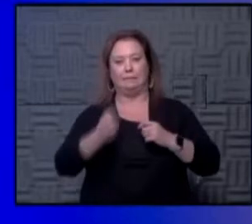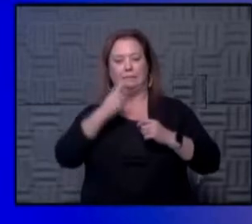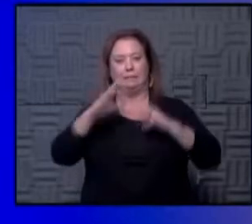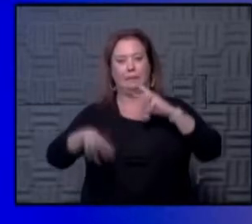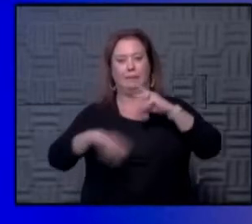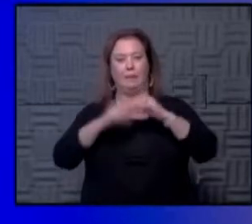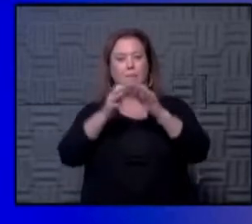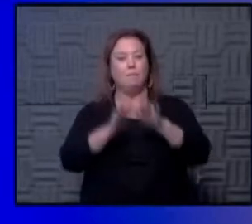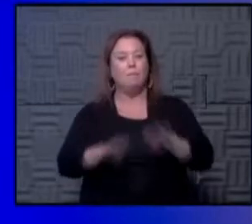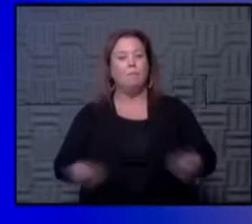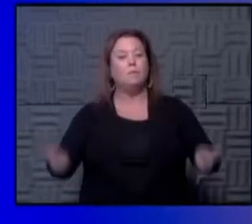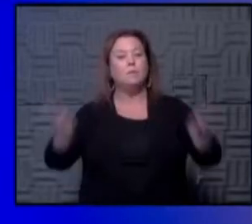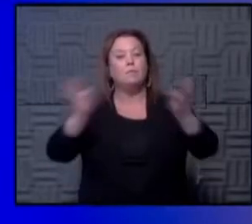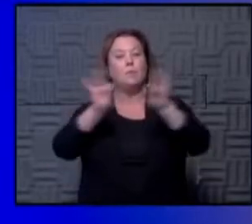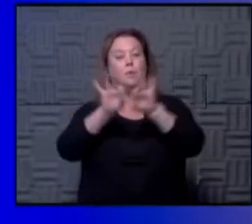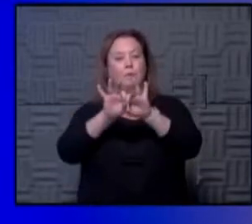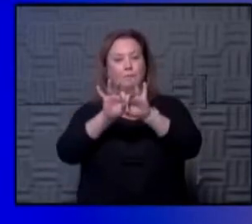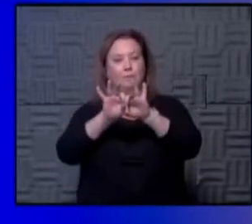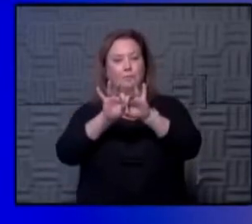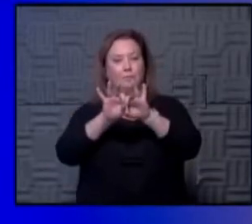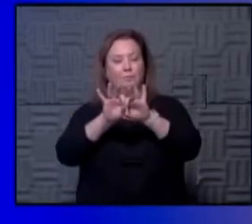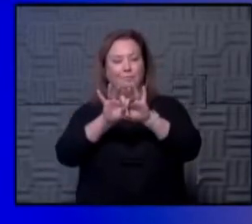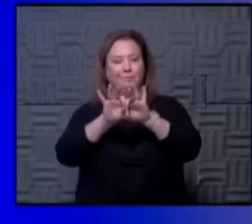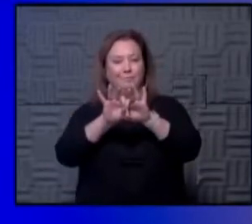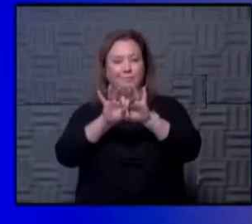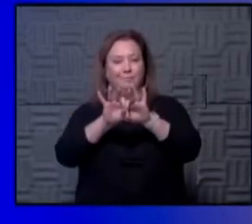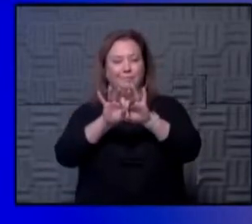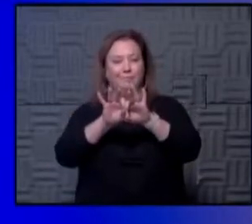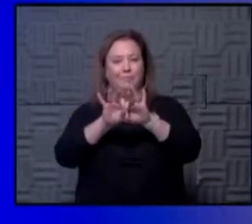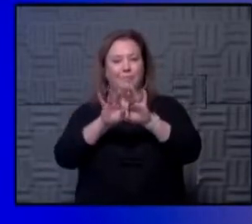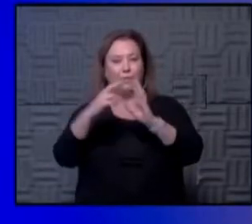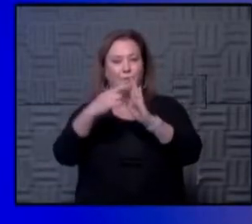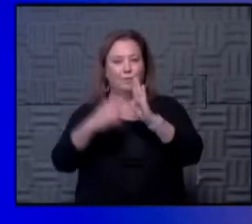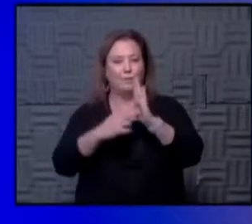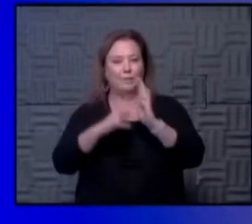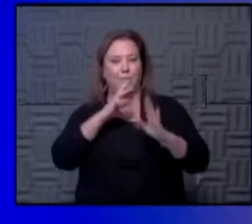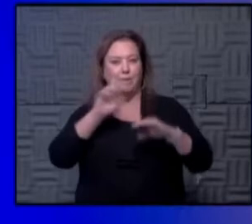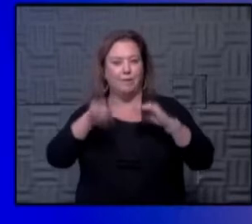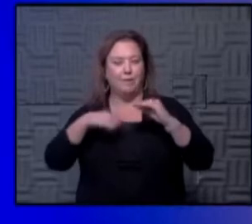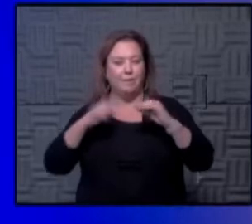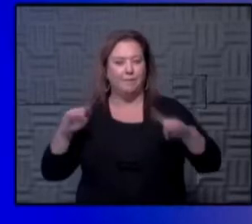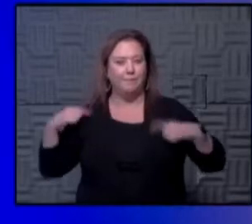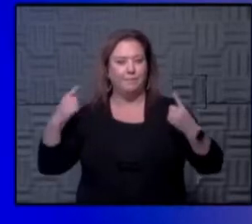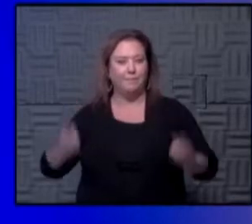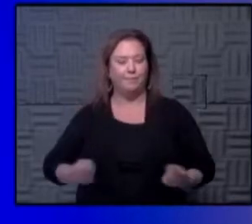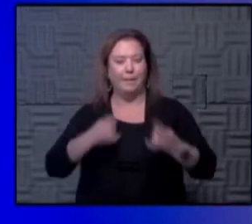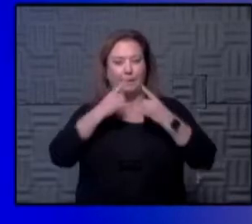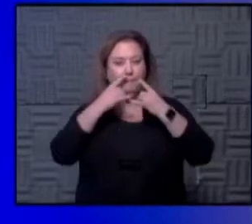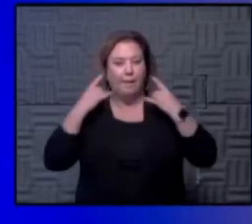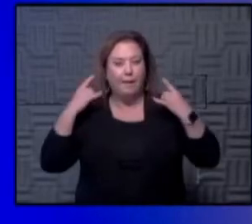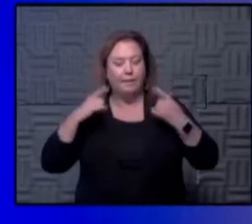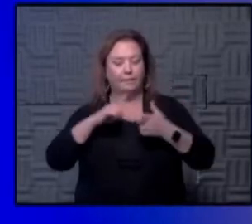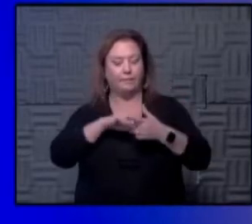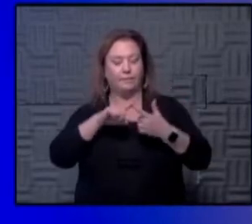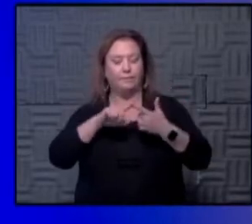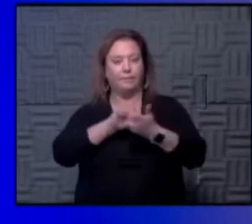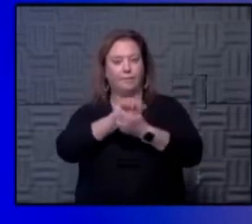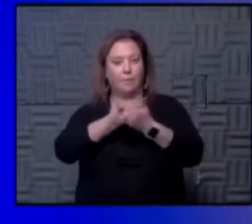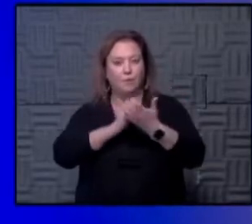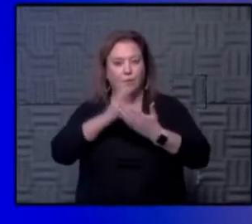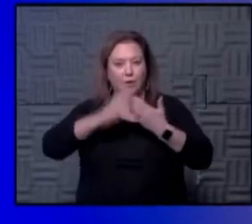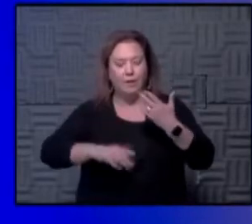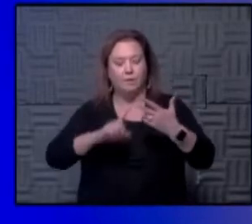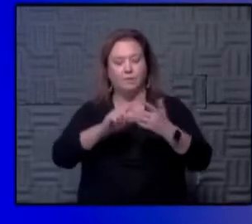important things that you can do is really those non-pharmaceutical interventions that we talked about. Wear your mask, do your hand